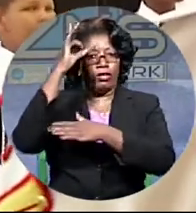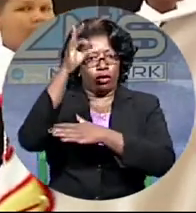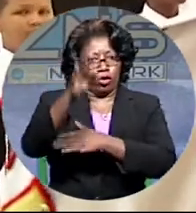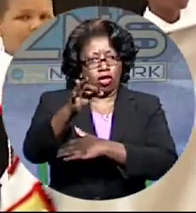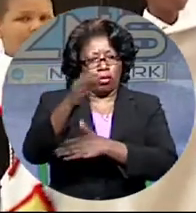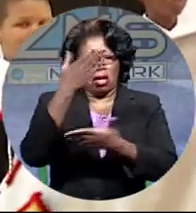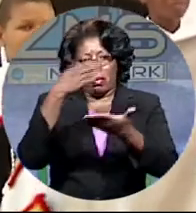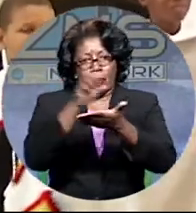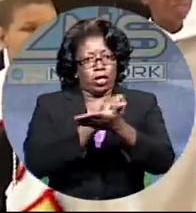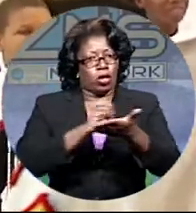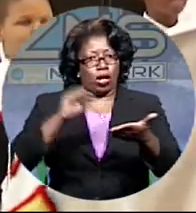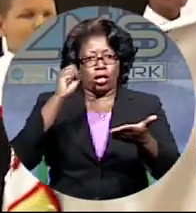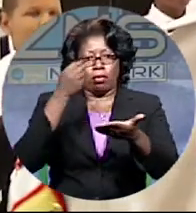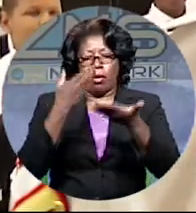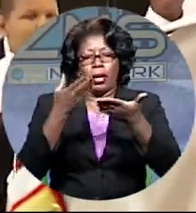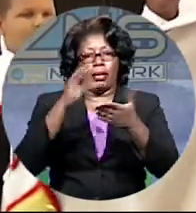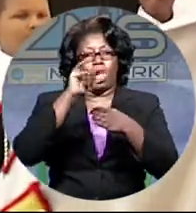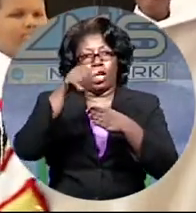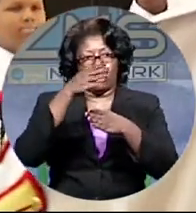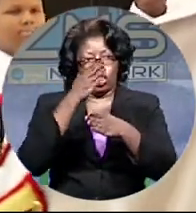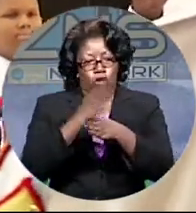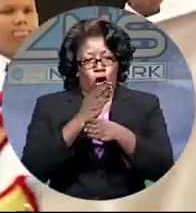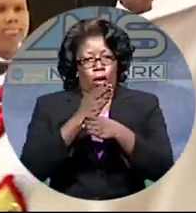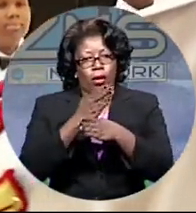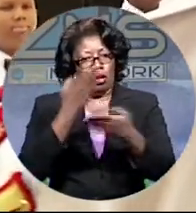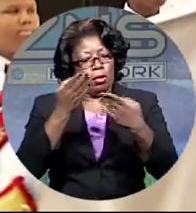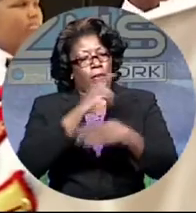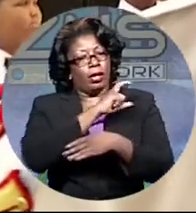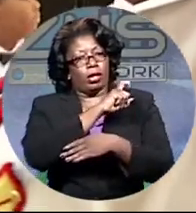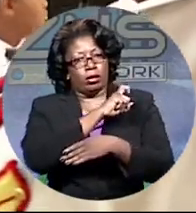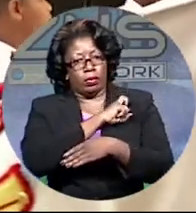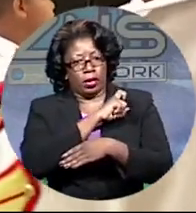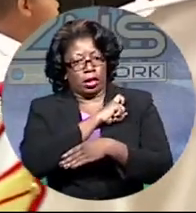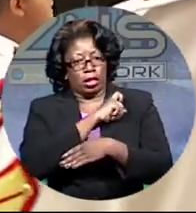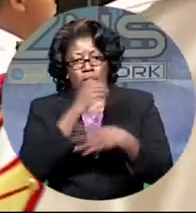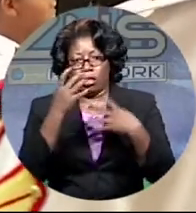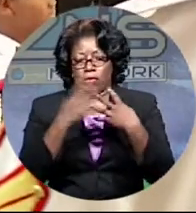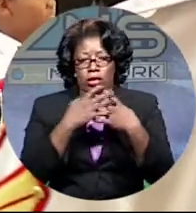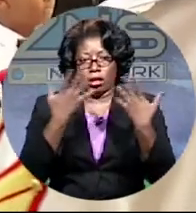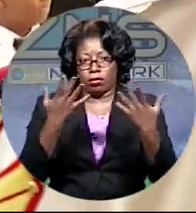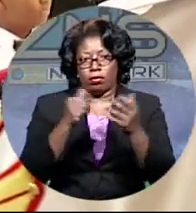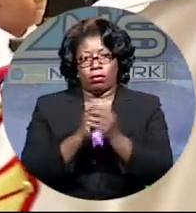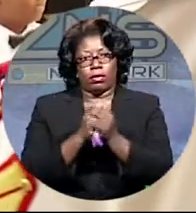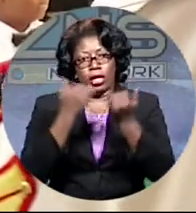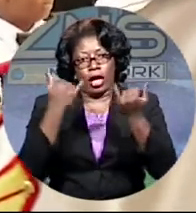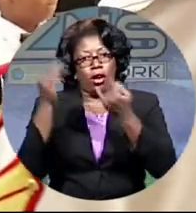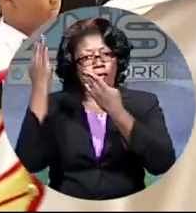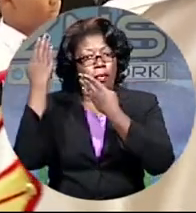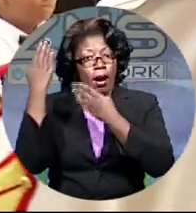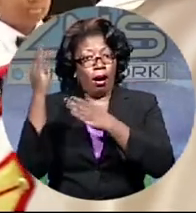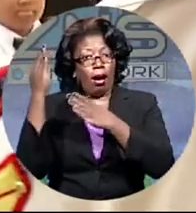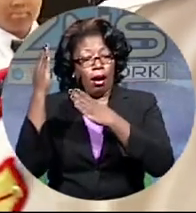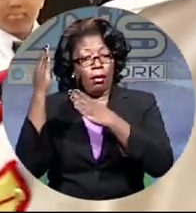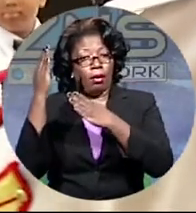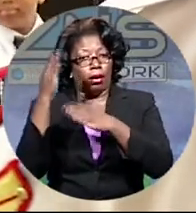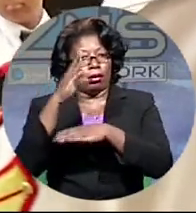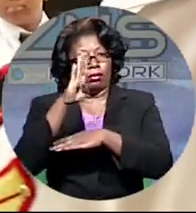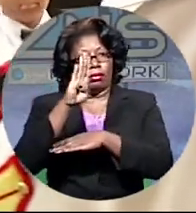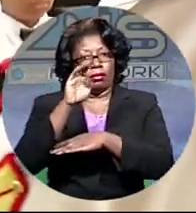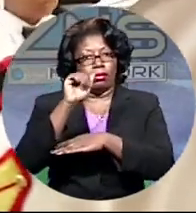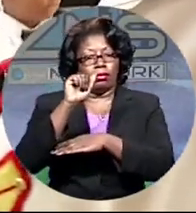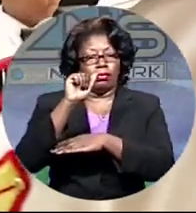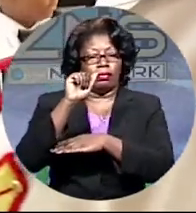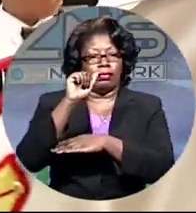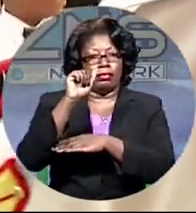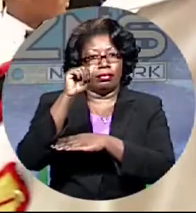opportunity or a job opportunity, police force, defense force, prison, or even now you have the Bahama development opening in 2014. They could be a part of